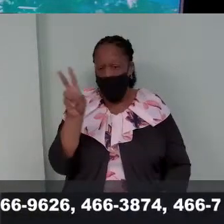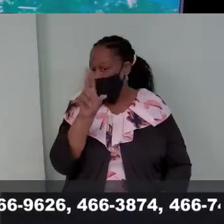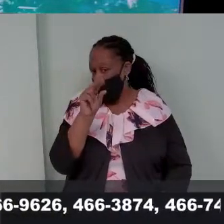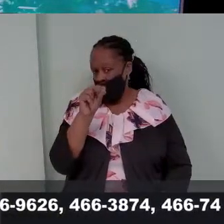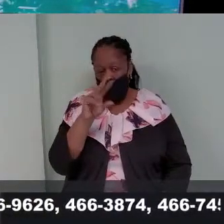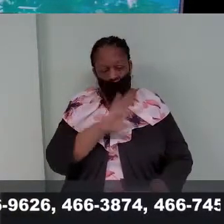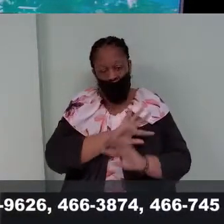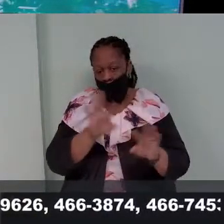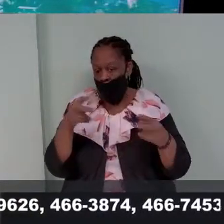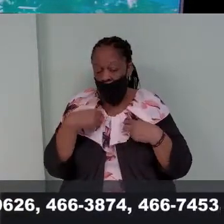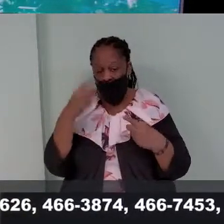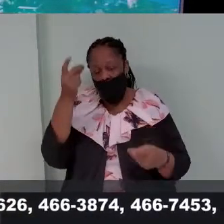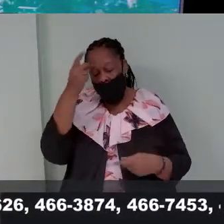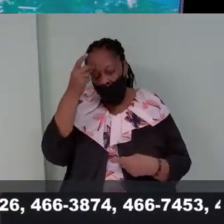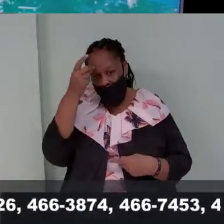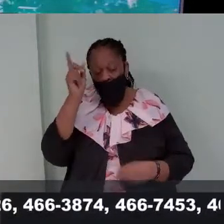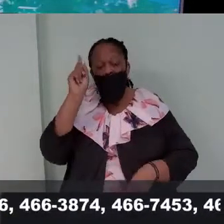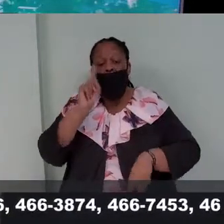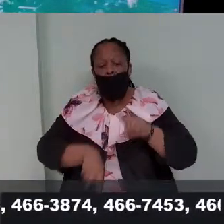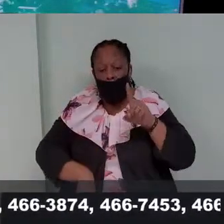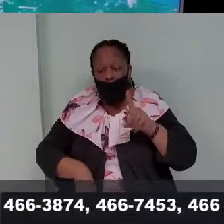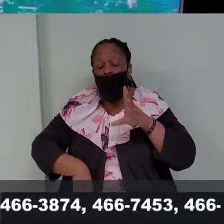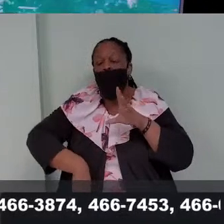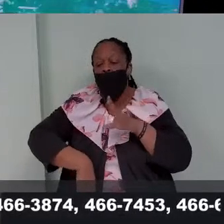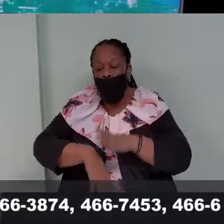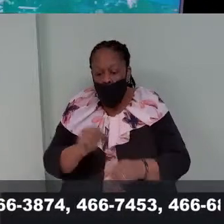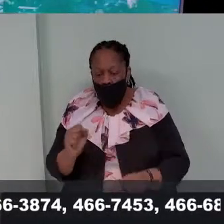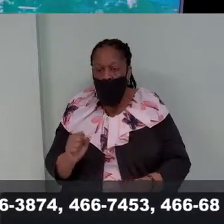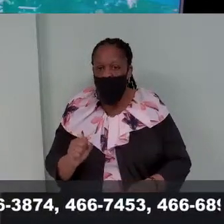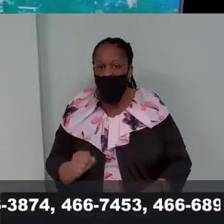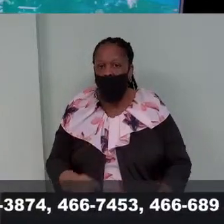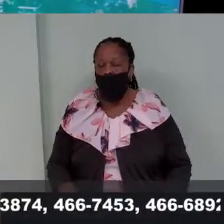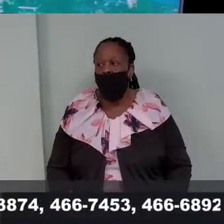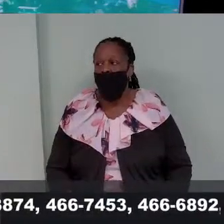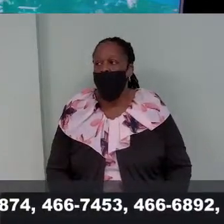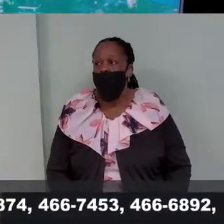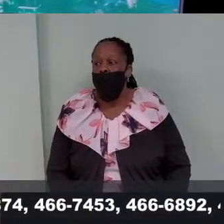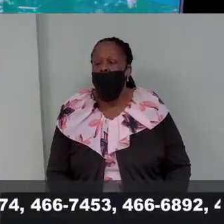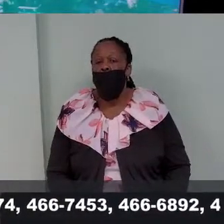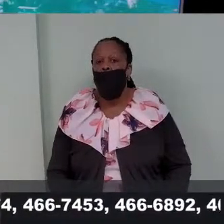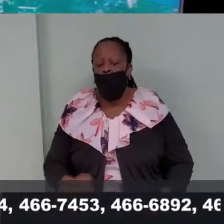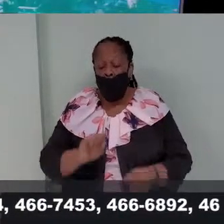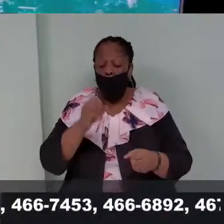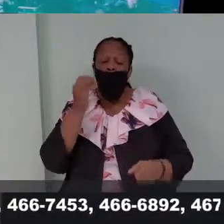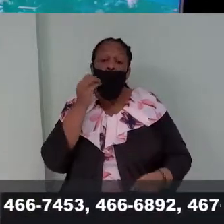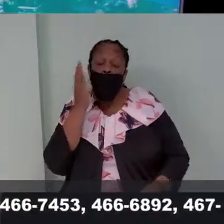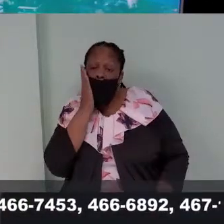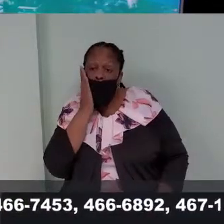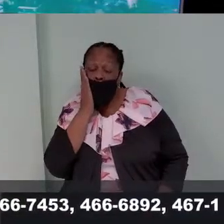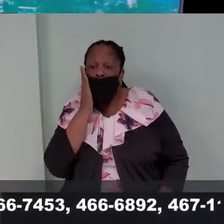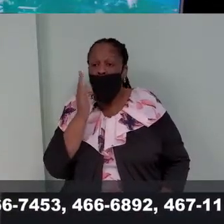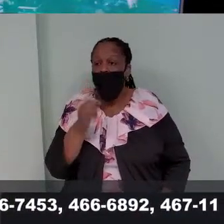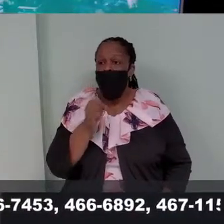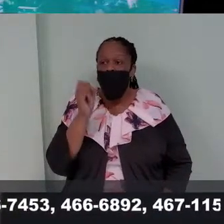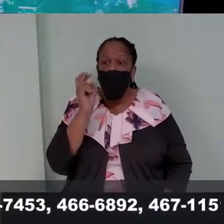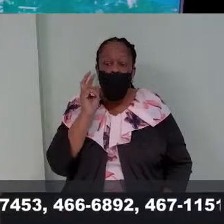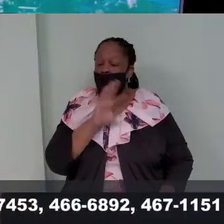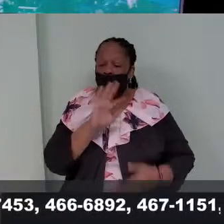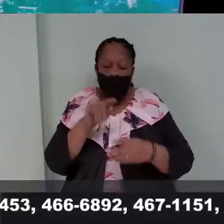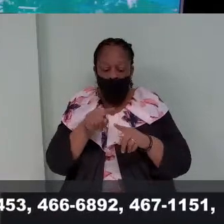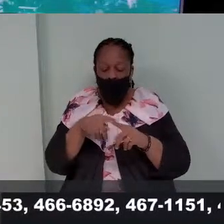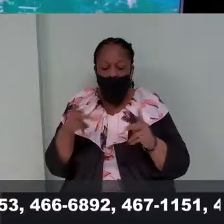the authorities to the Ministry of Health in collaboration with the hotels and their securities also would be informed,